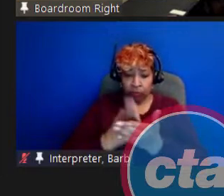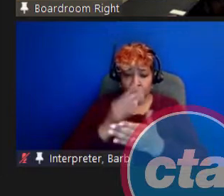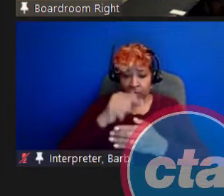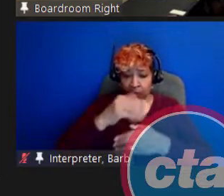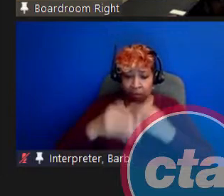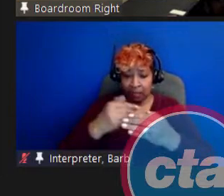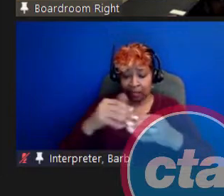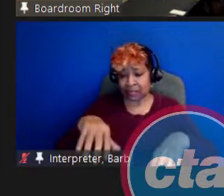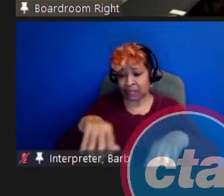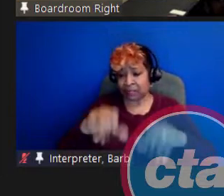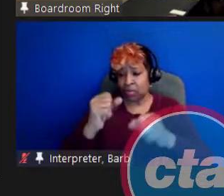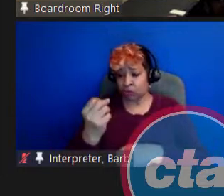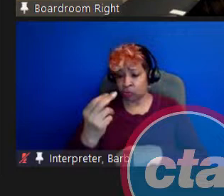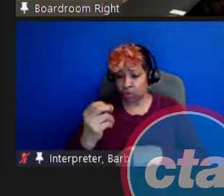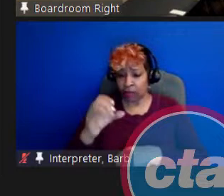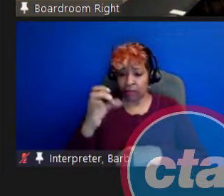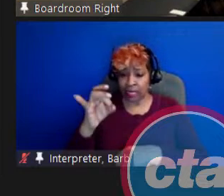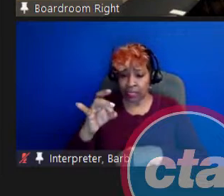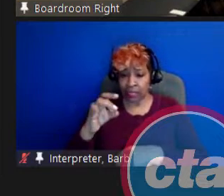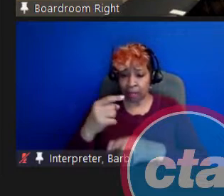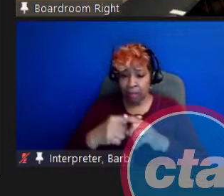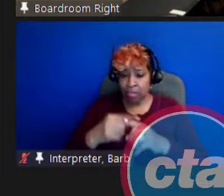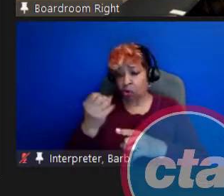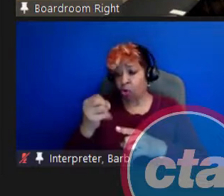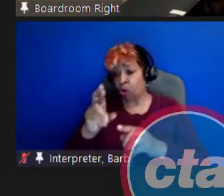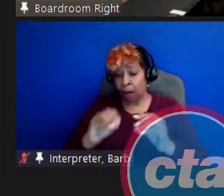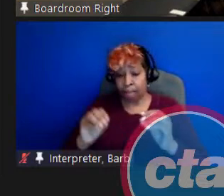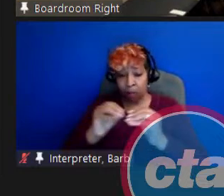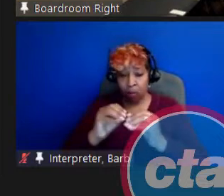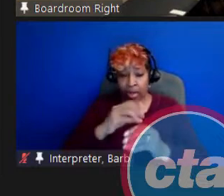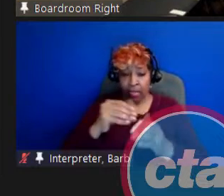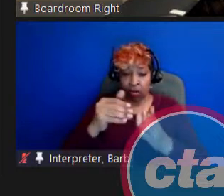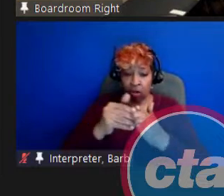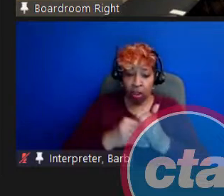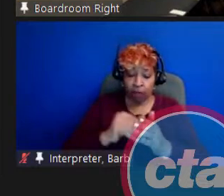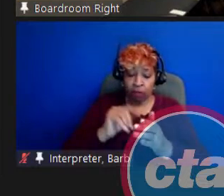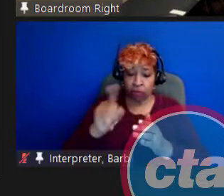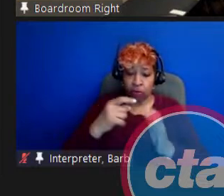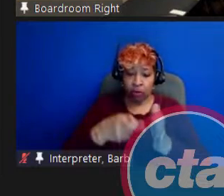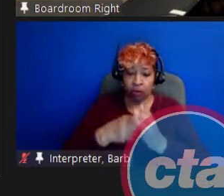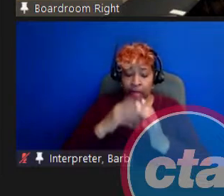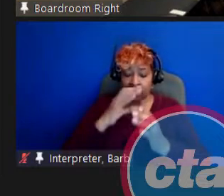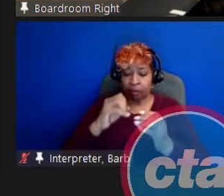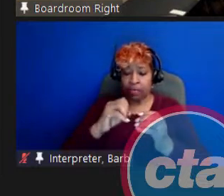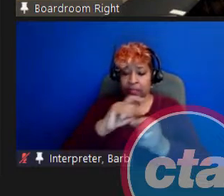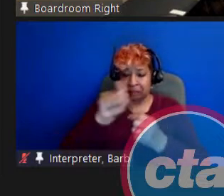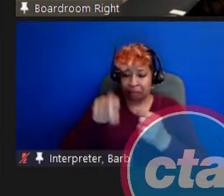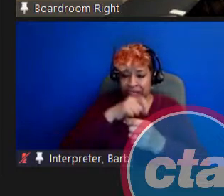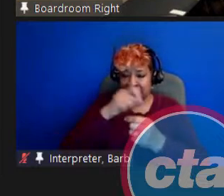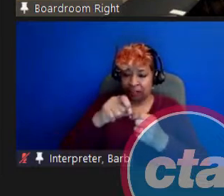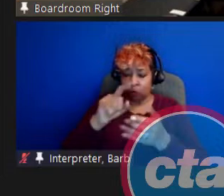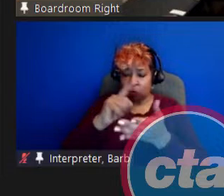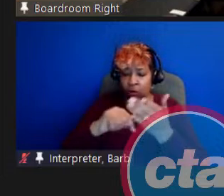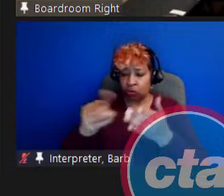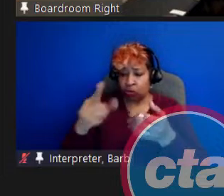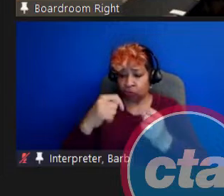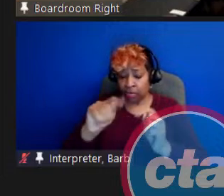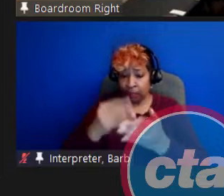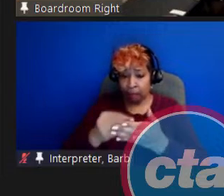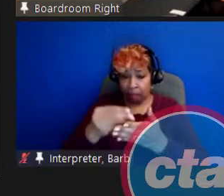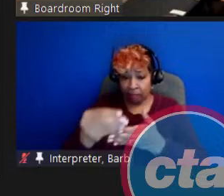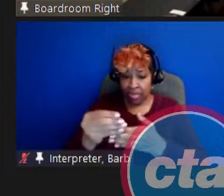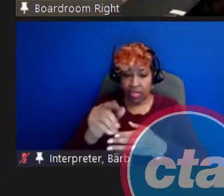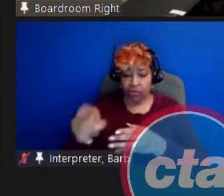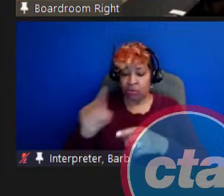12 months, 18 months, or even more. You're oftentimes required to be very specific about what you are trying to procure. So you can't